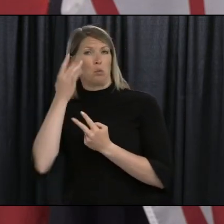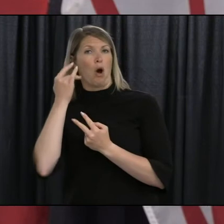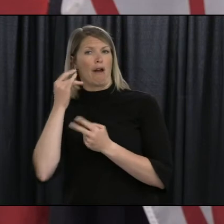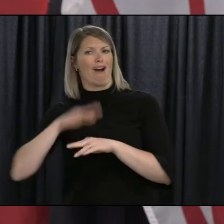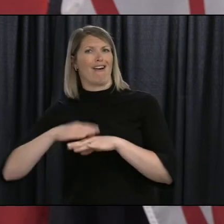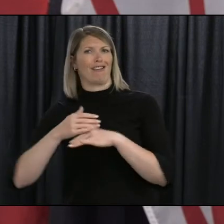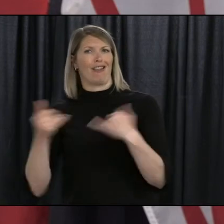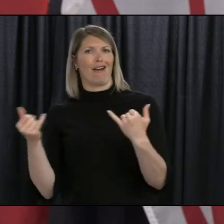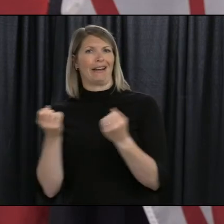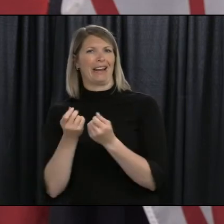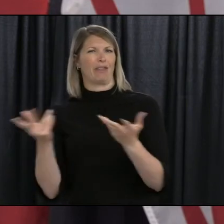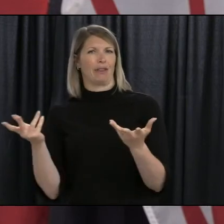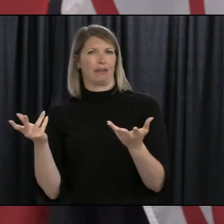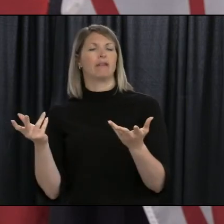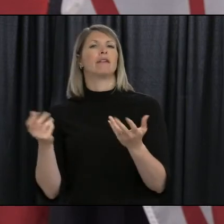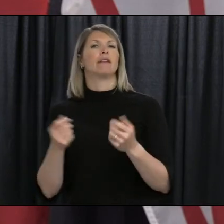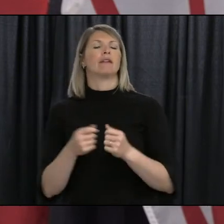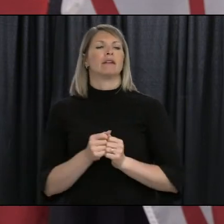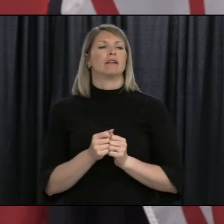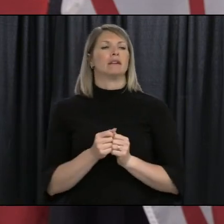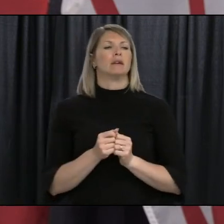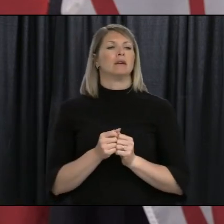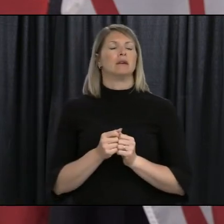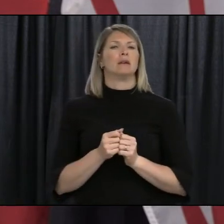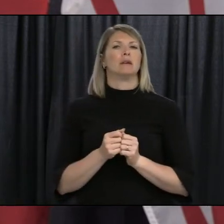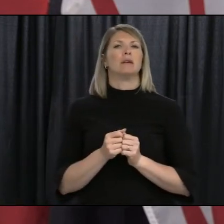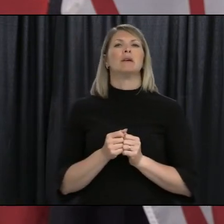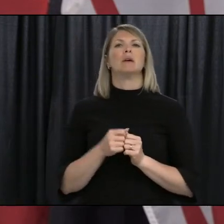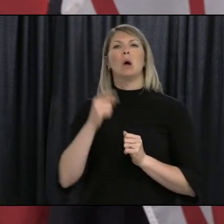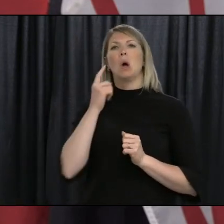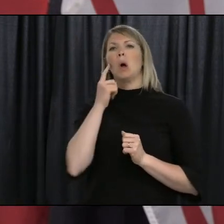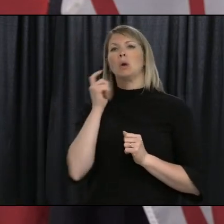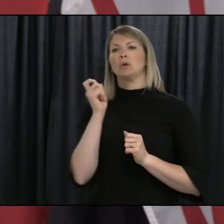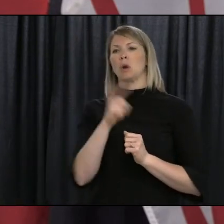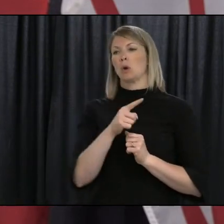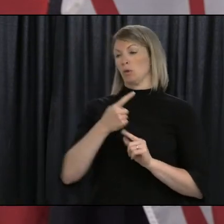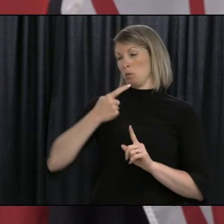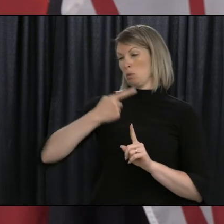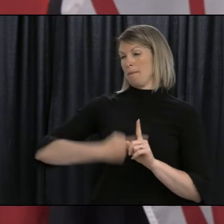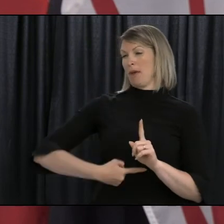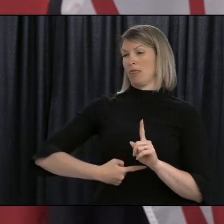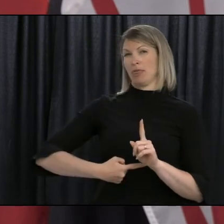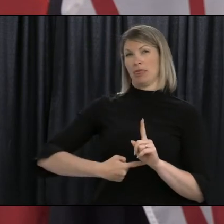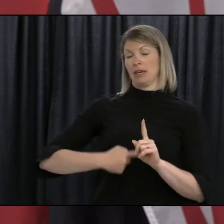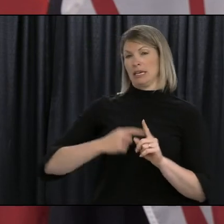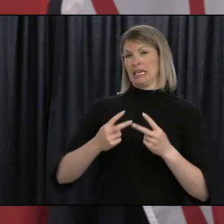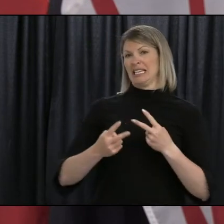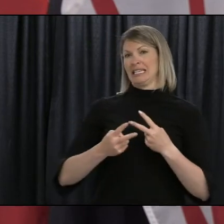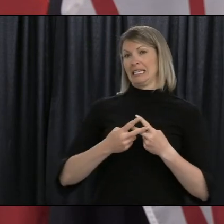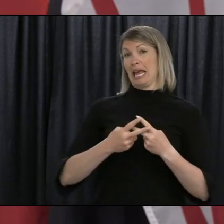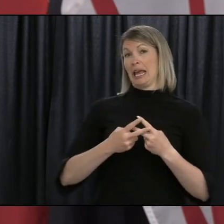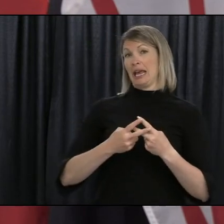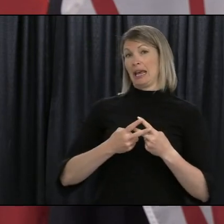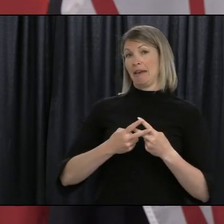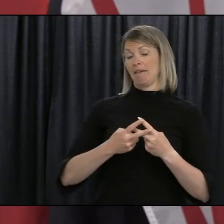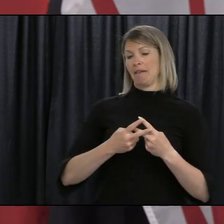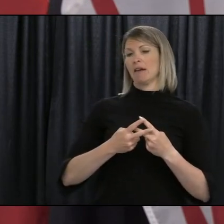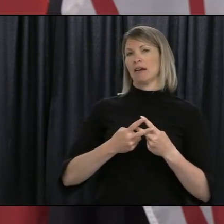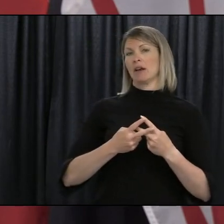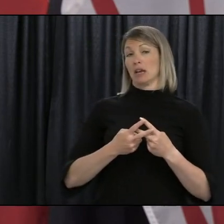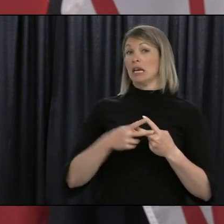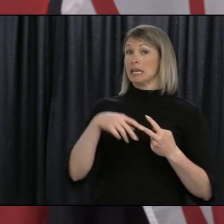in recent months that the savings from shared services and digital government were a little slower than